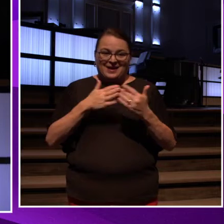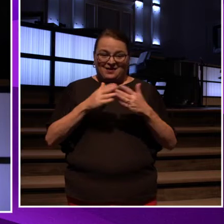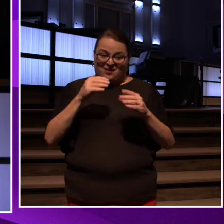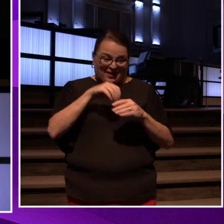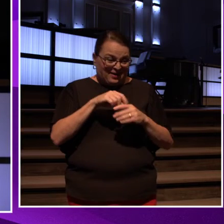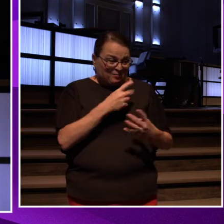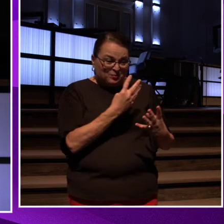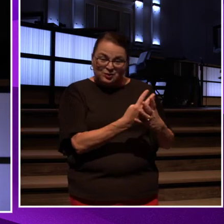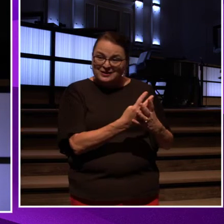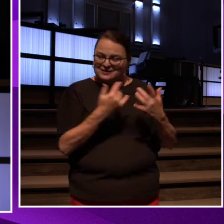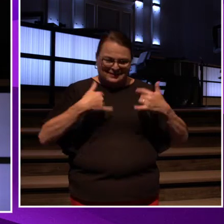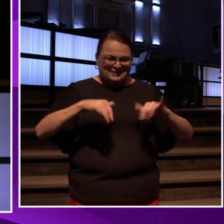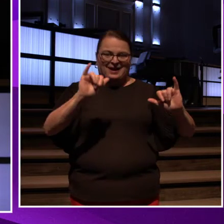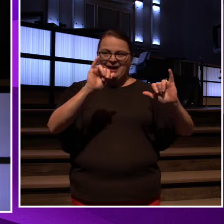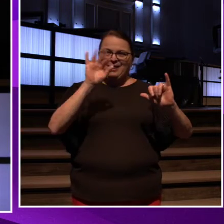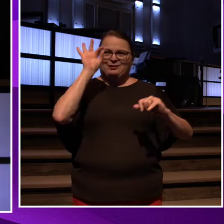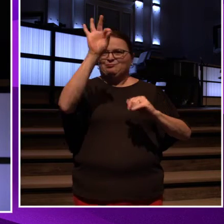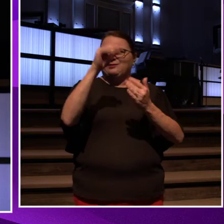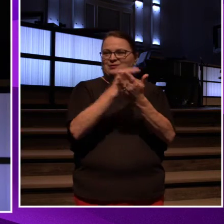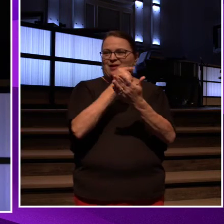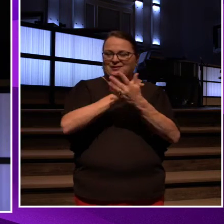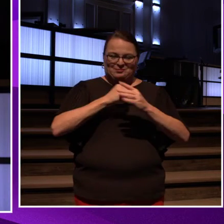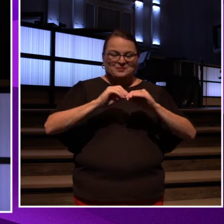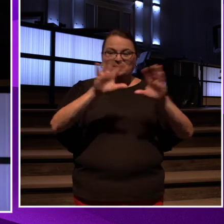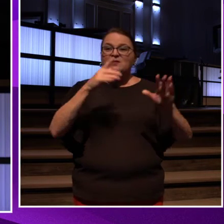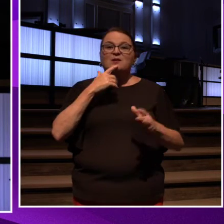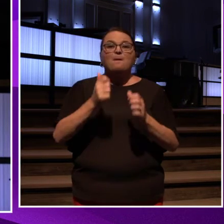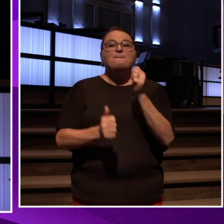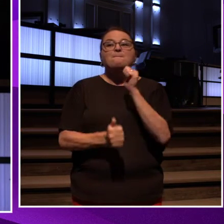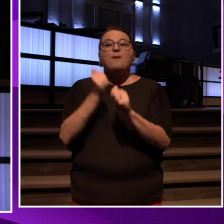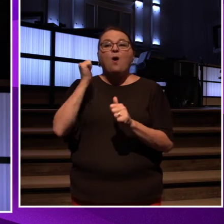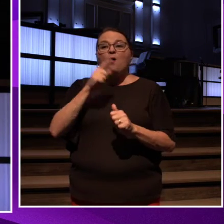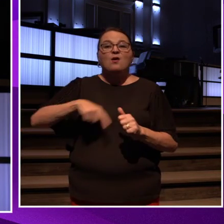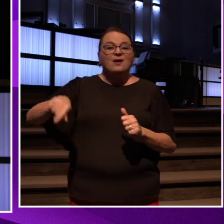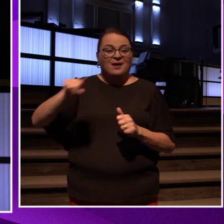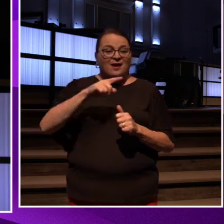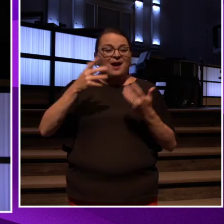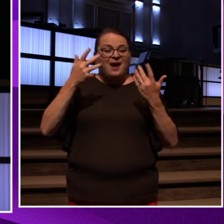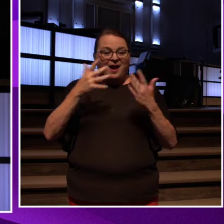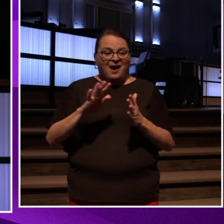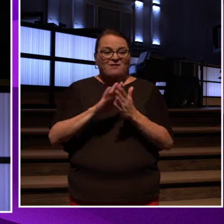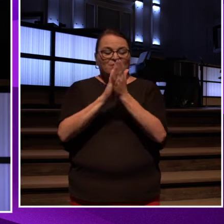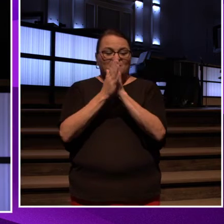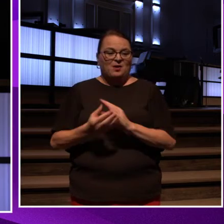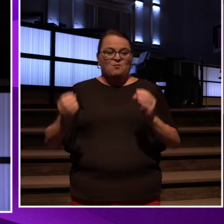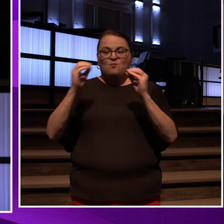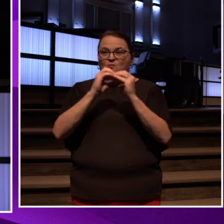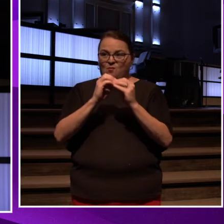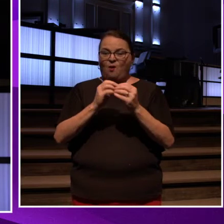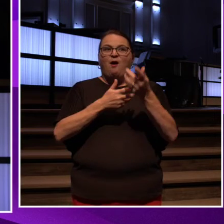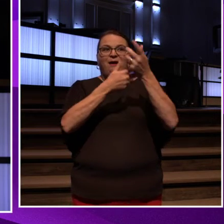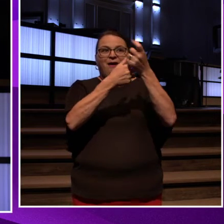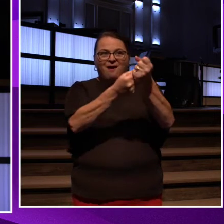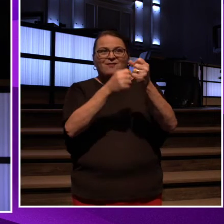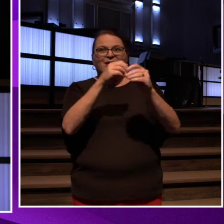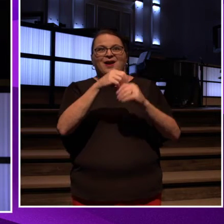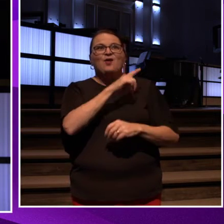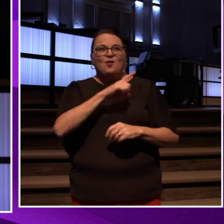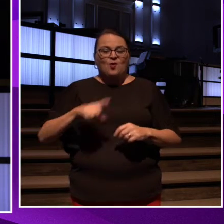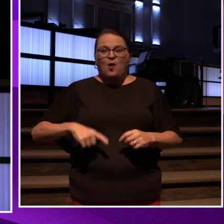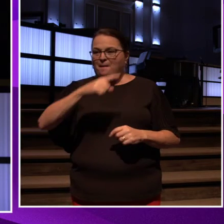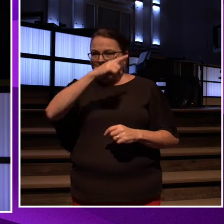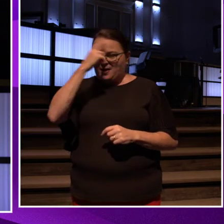And then he said, and most of them in verse 14, the brothers, they have become a lot more confident in the Lord because I'm in jail,